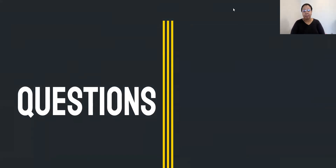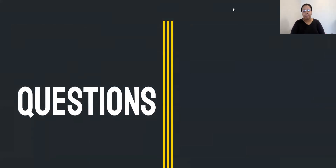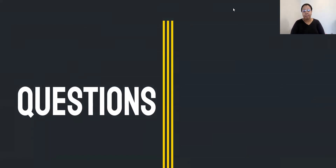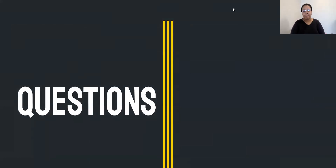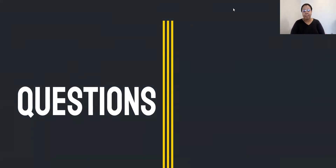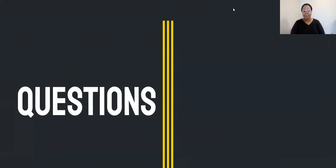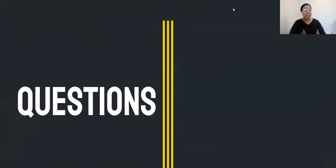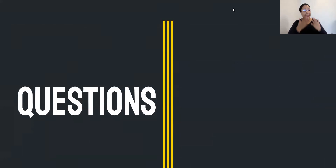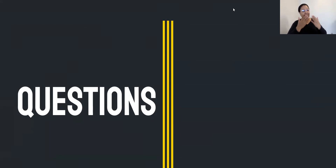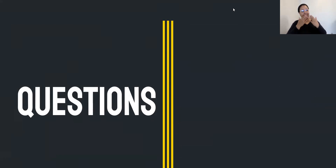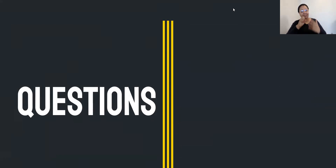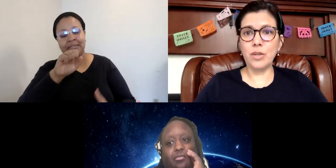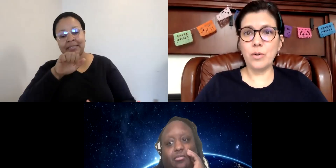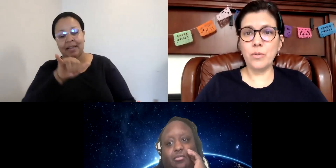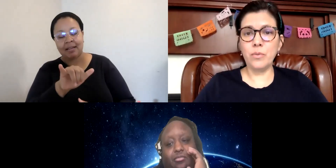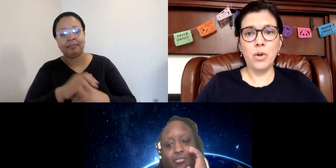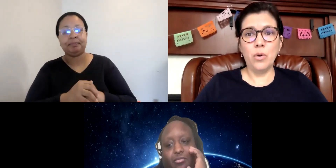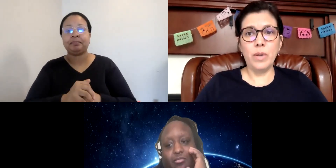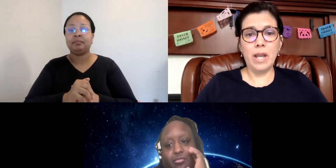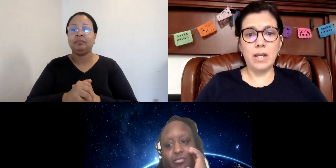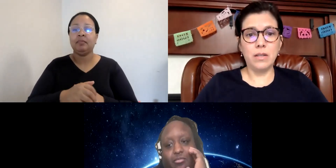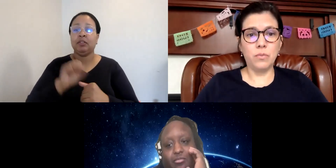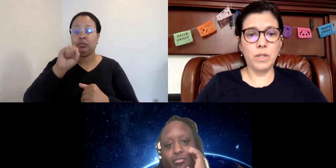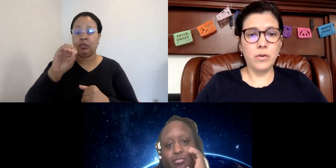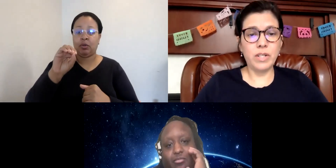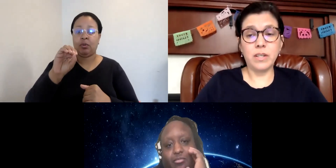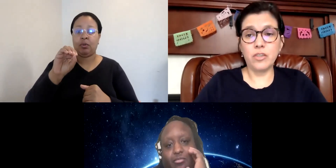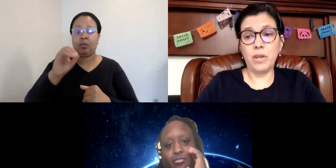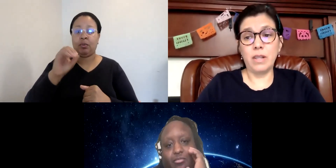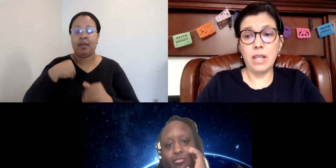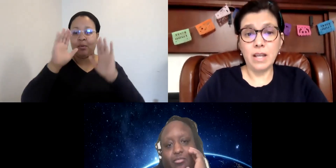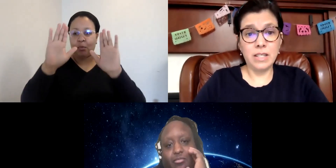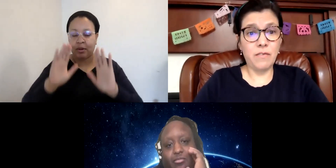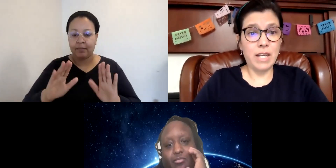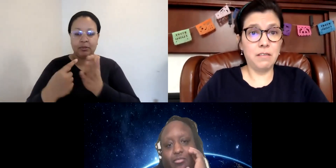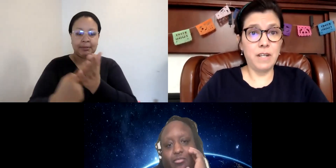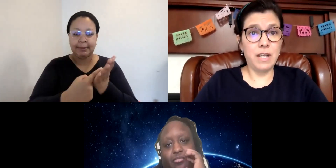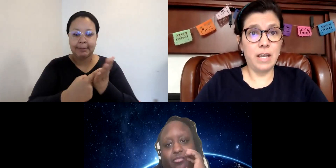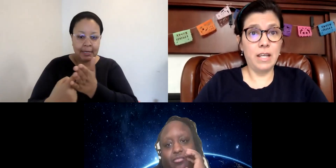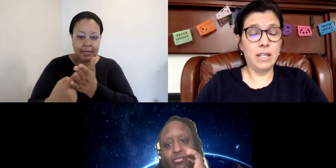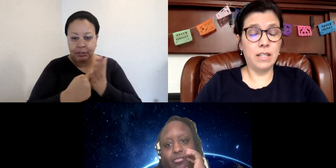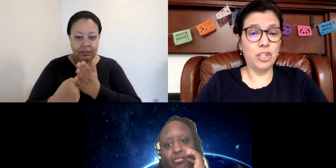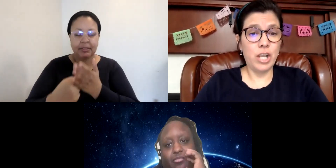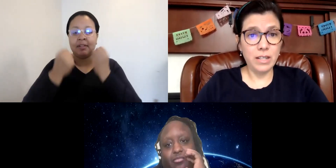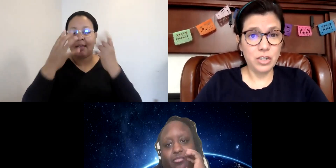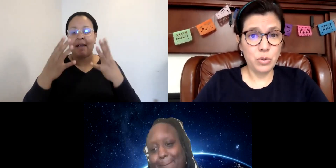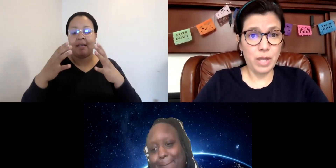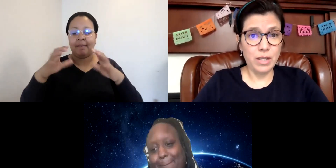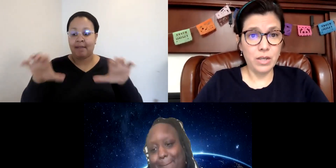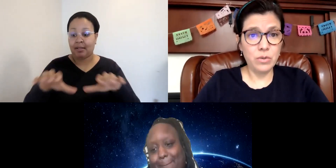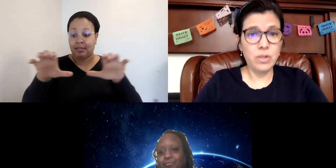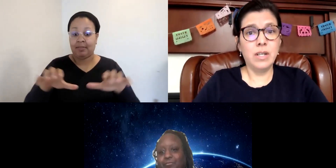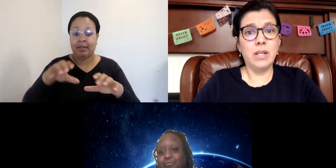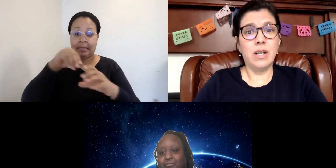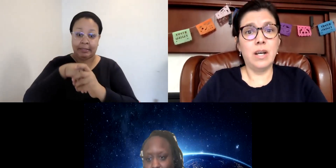Thanks, Sai. So we had a really great discussion. We had lots of activity in the chat, so